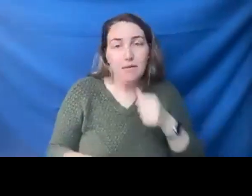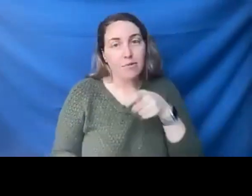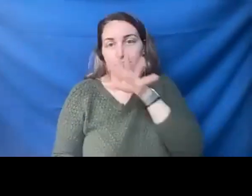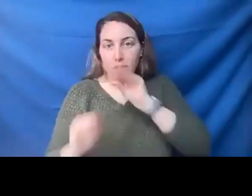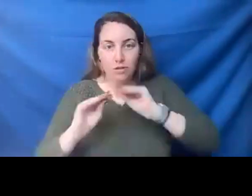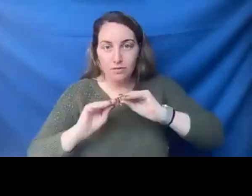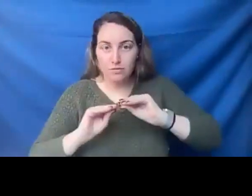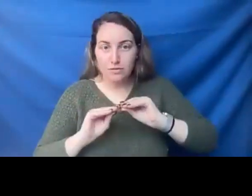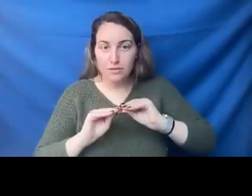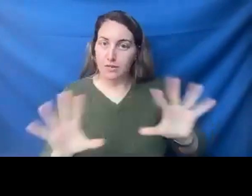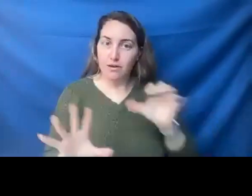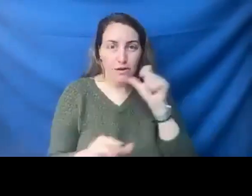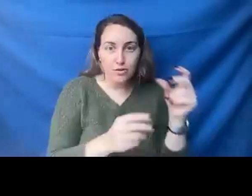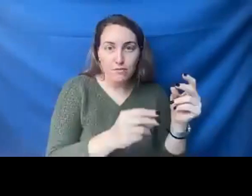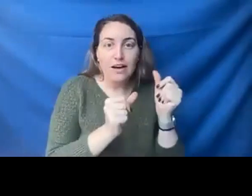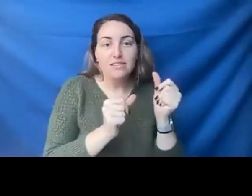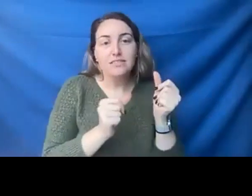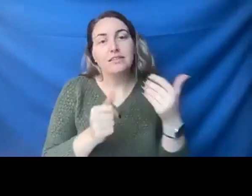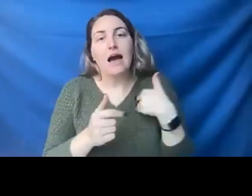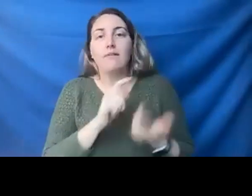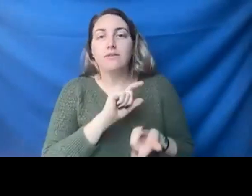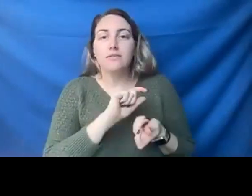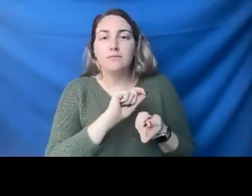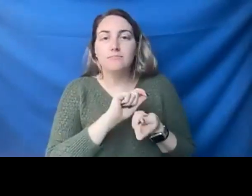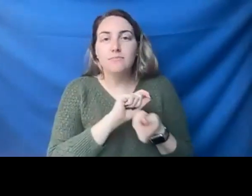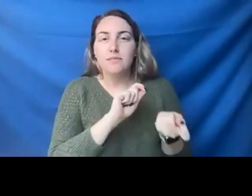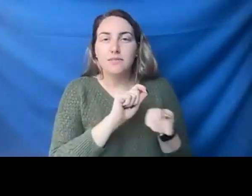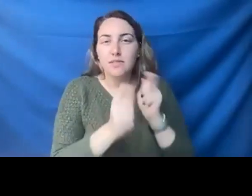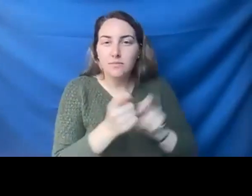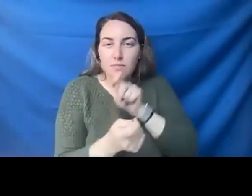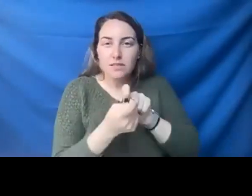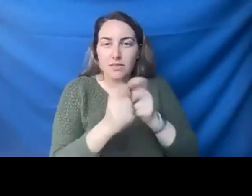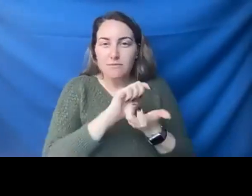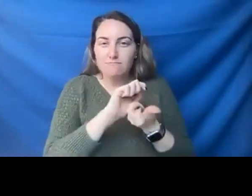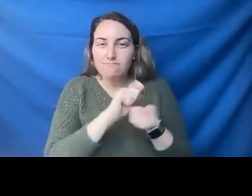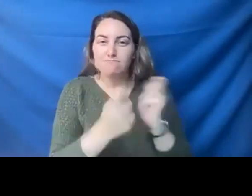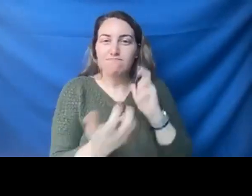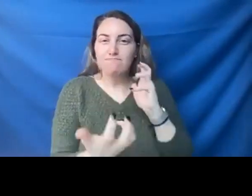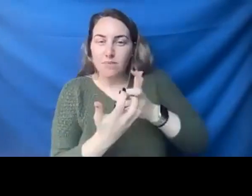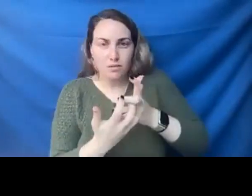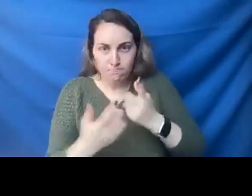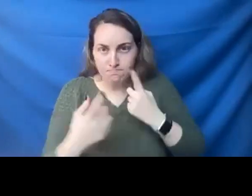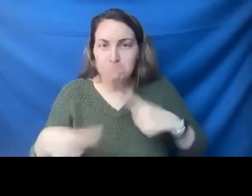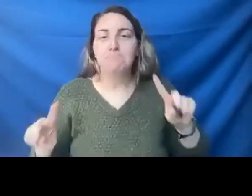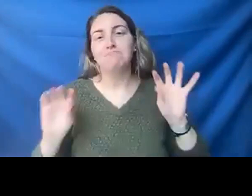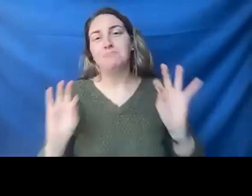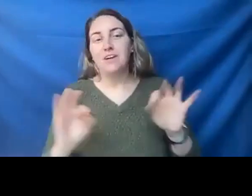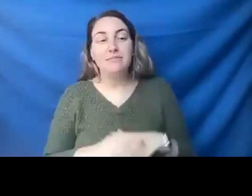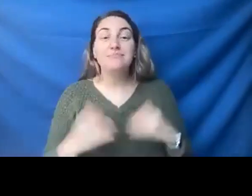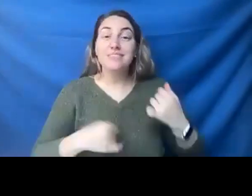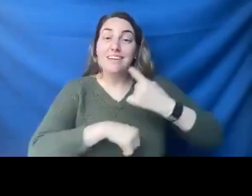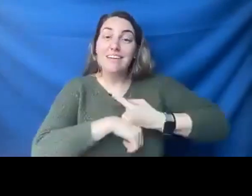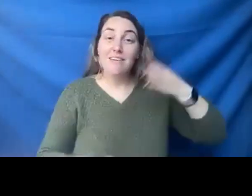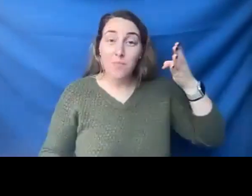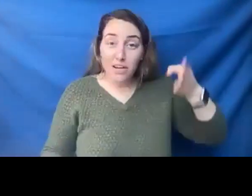fast. Based on the accommodations, it seems to be working just fine, so that's great. So today, for this